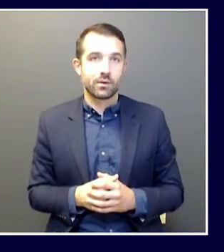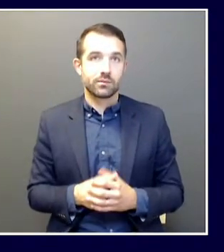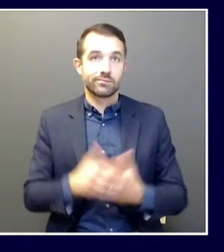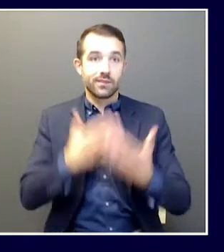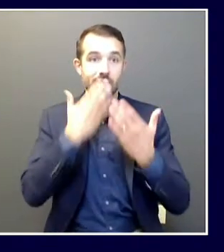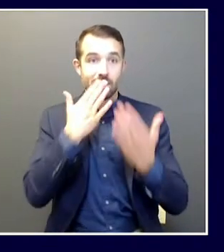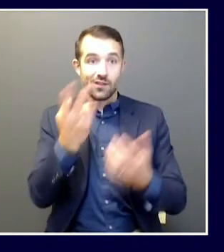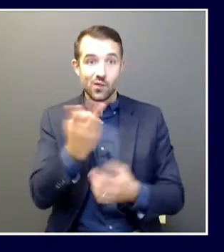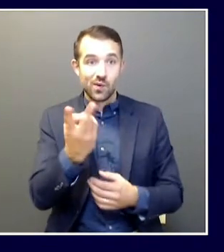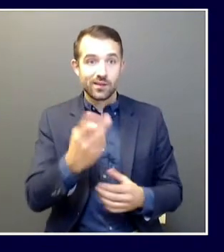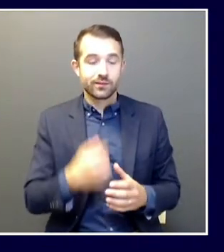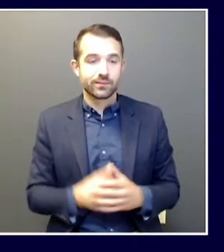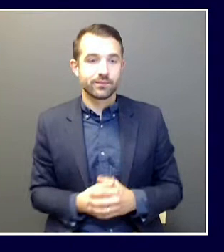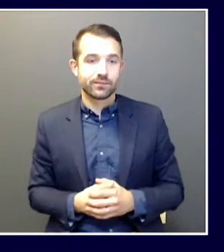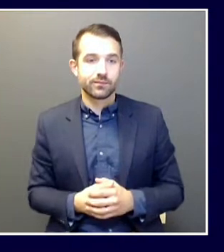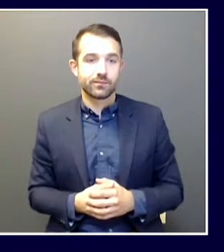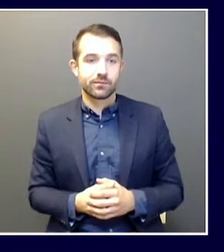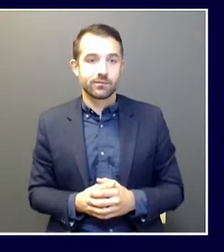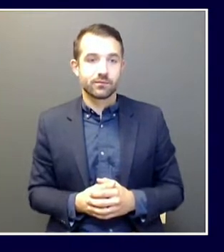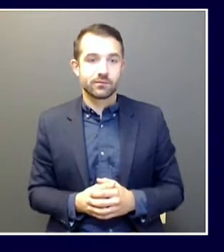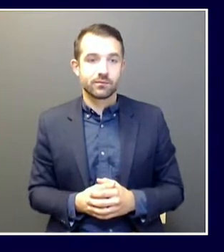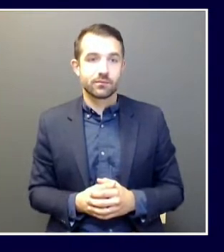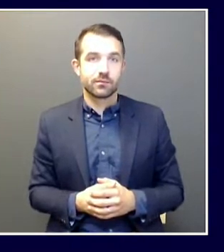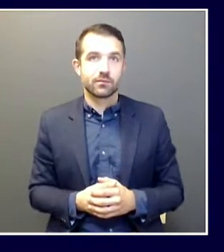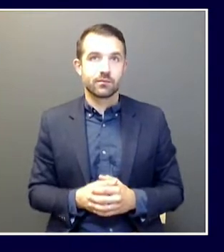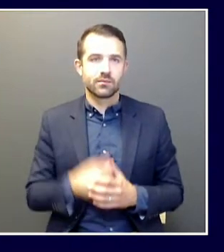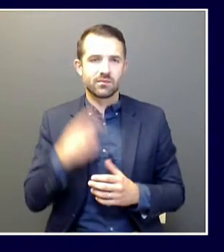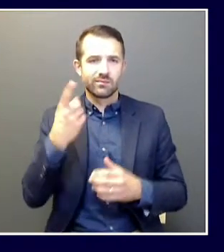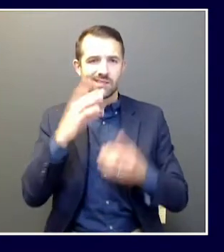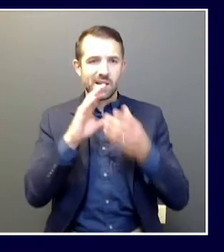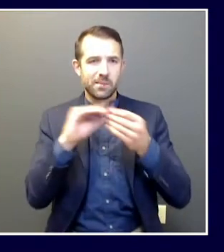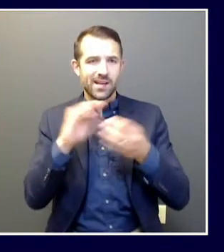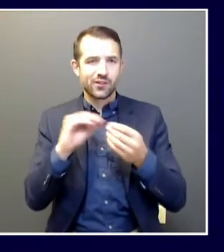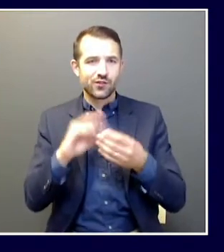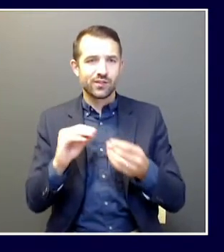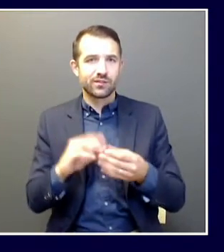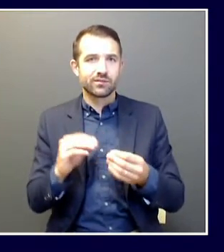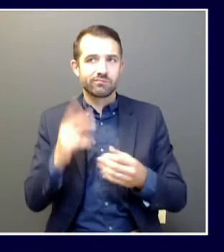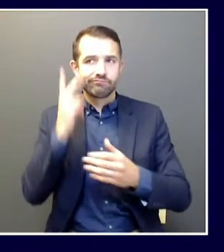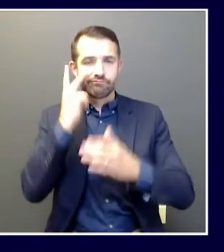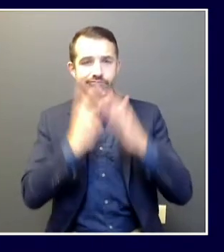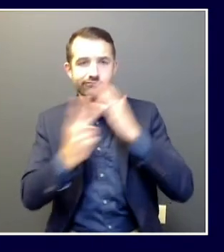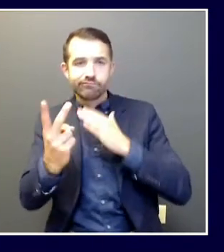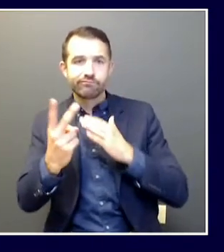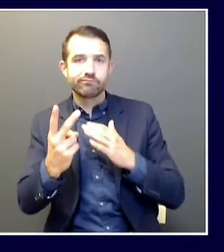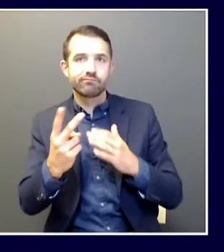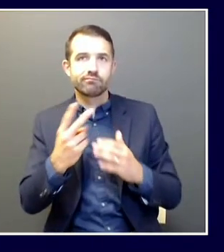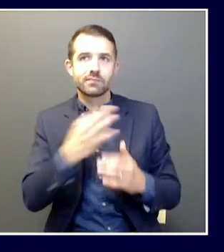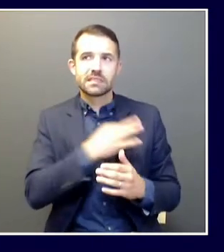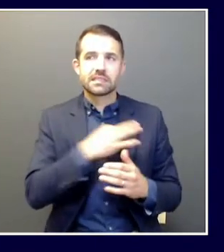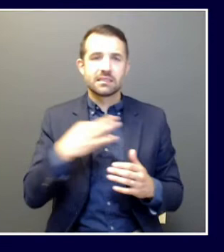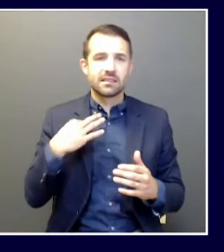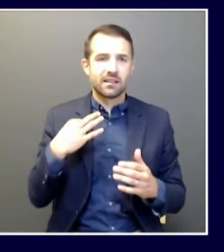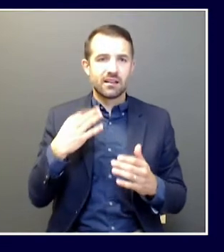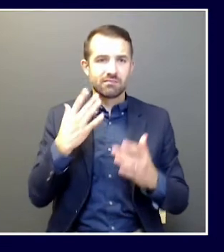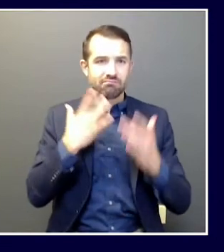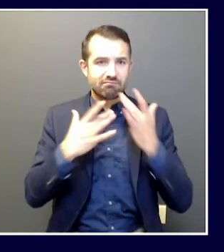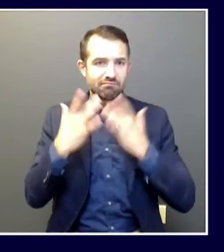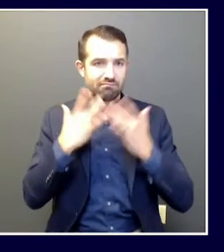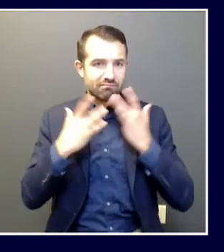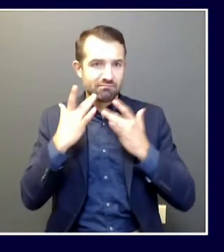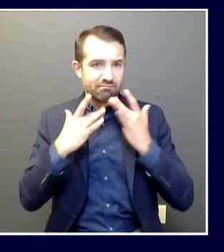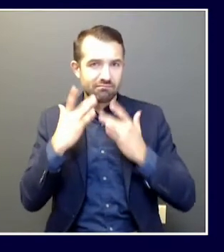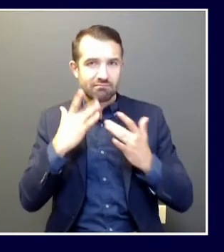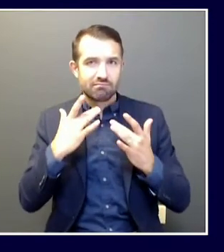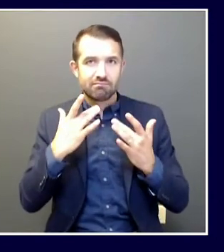talked about what you're doing in anticipating staffing shortages, but with just a few days left for healthcare workers to get the vaccine in time